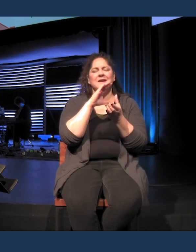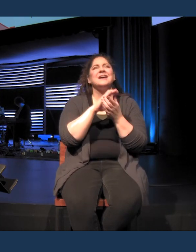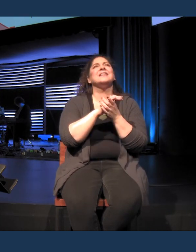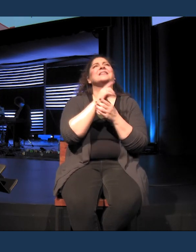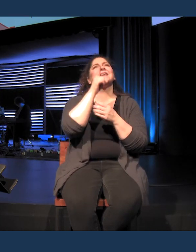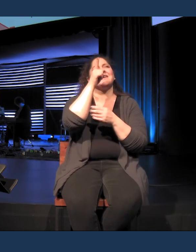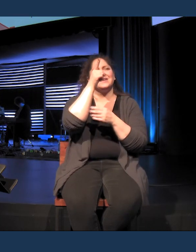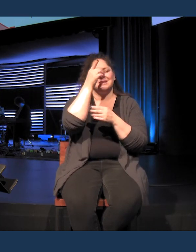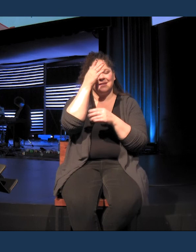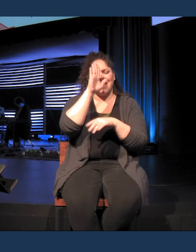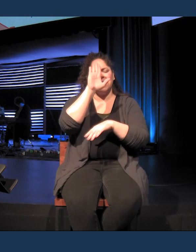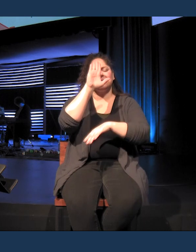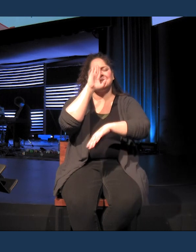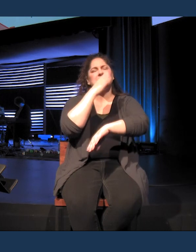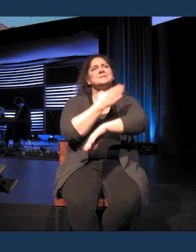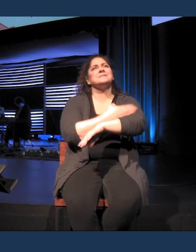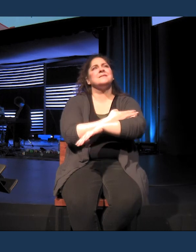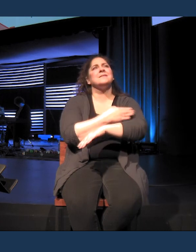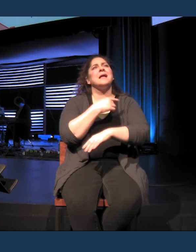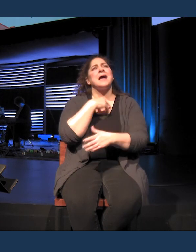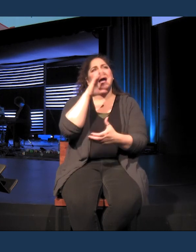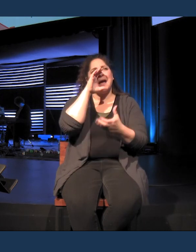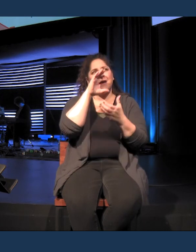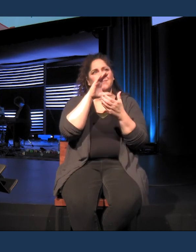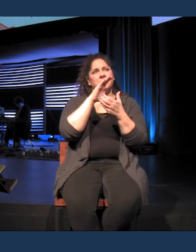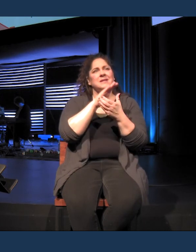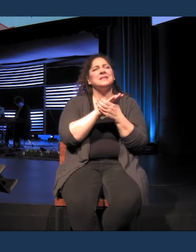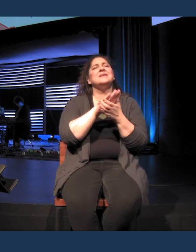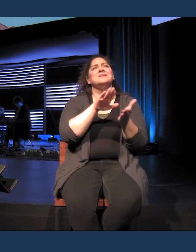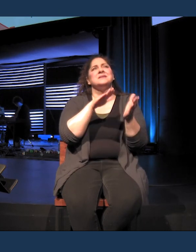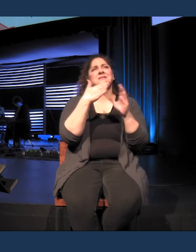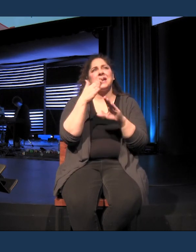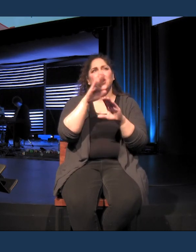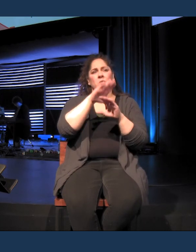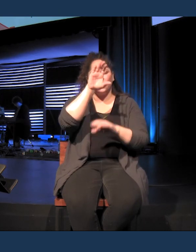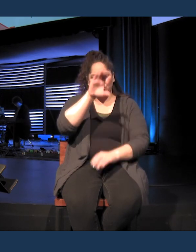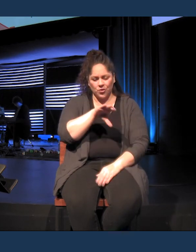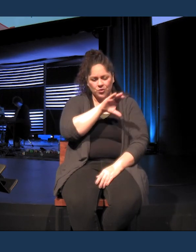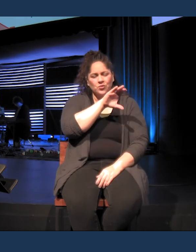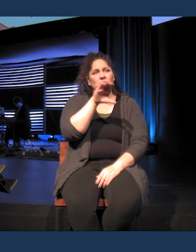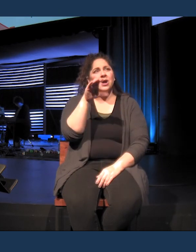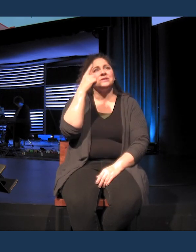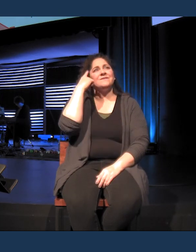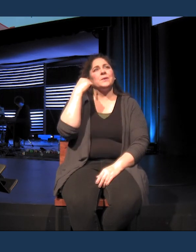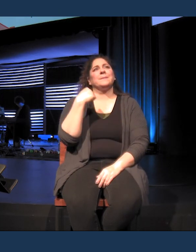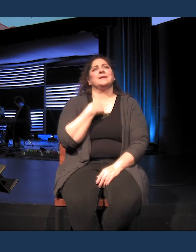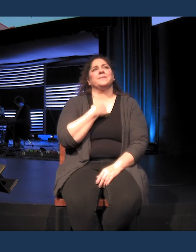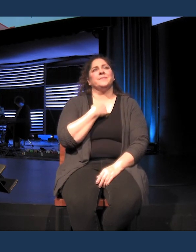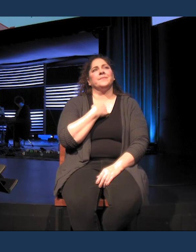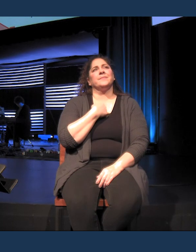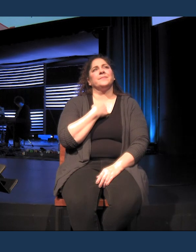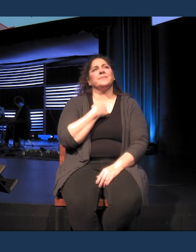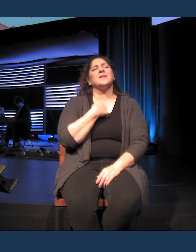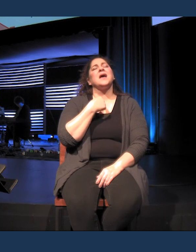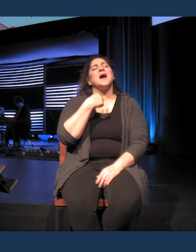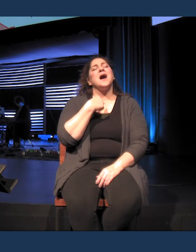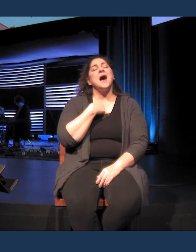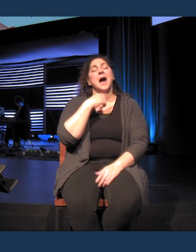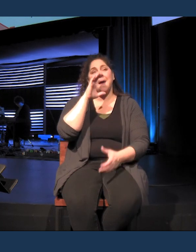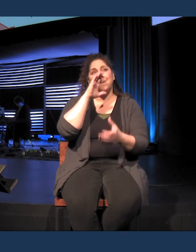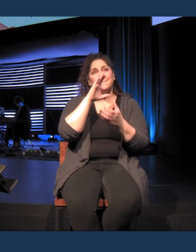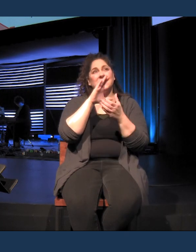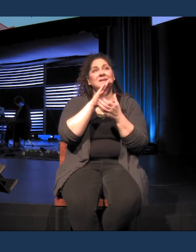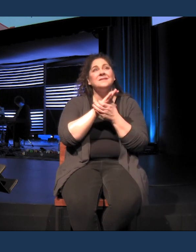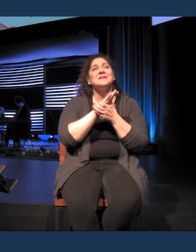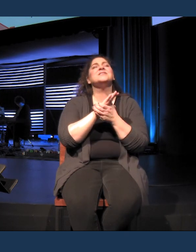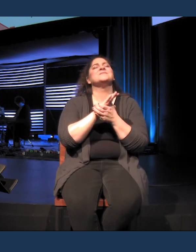God. I believe he died on the cross for me. I believe he rose from the